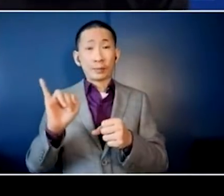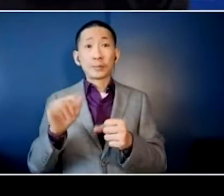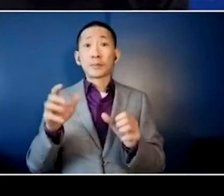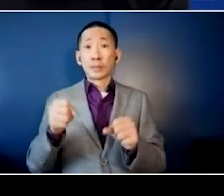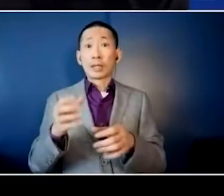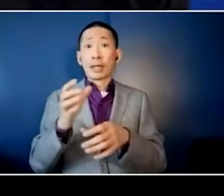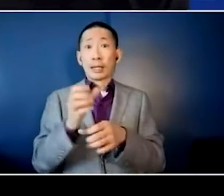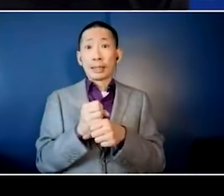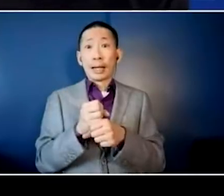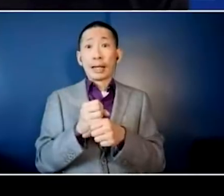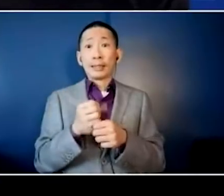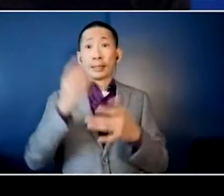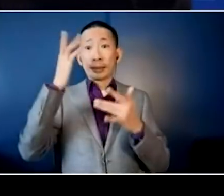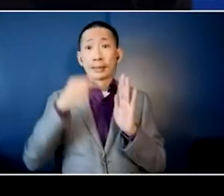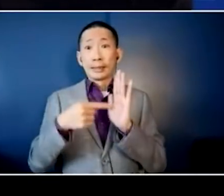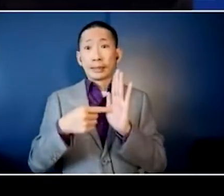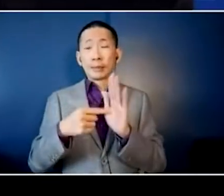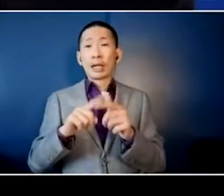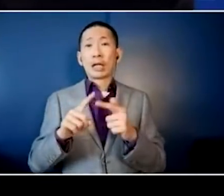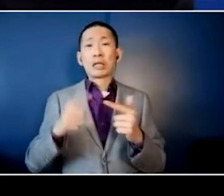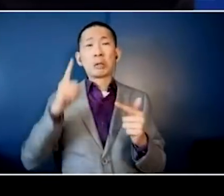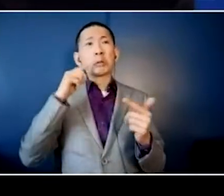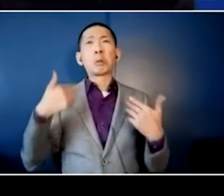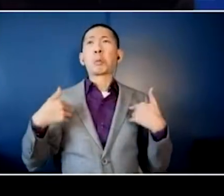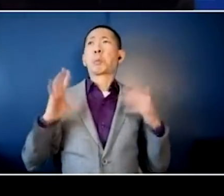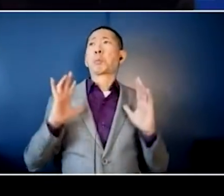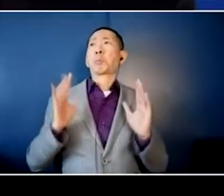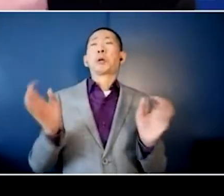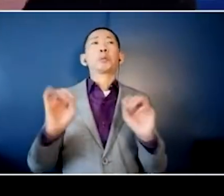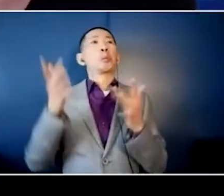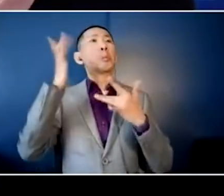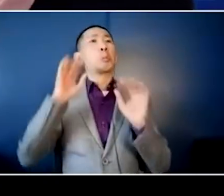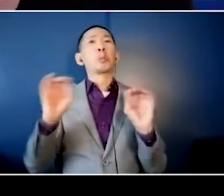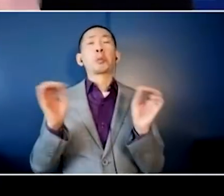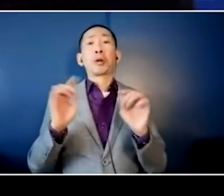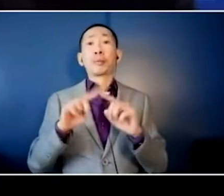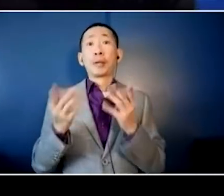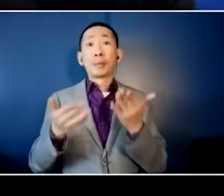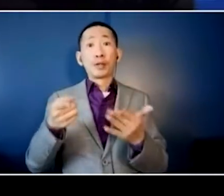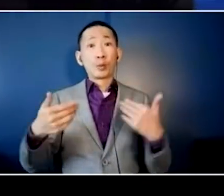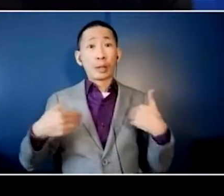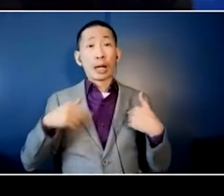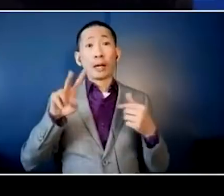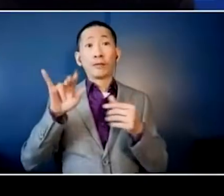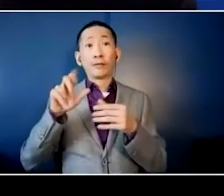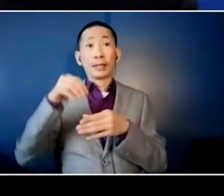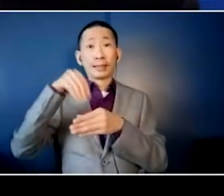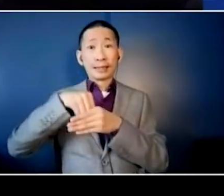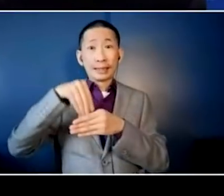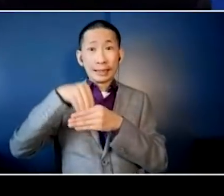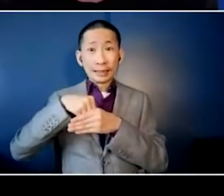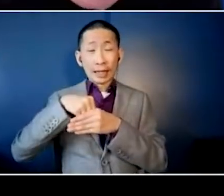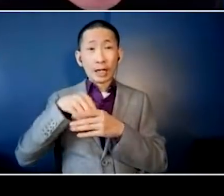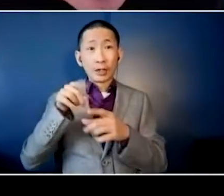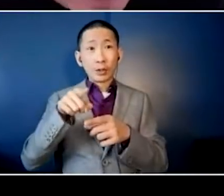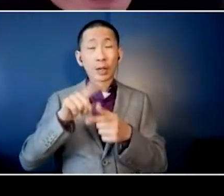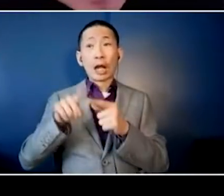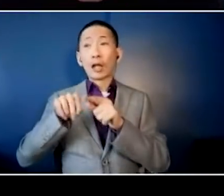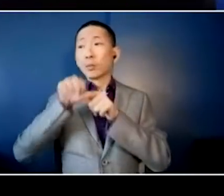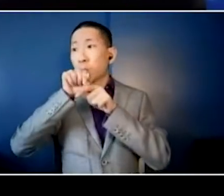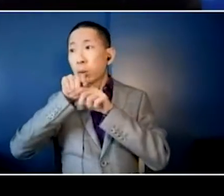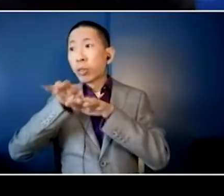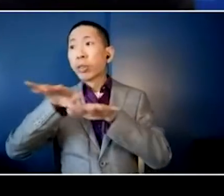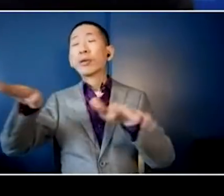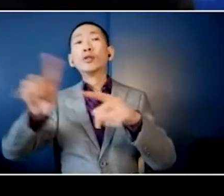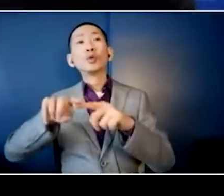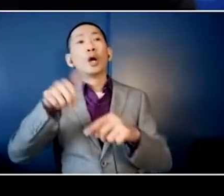symptoms and then think I'm fine, I'm not getting sick, but you could have virus in your nasopharynx and pass it on to somebody